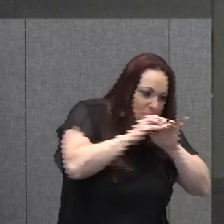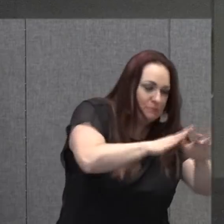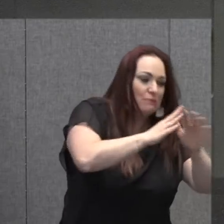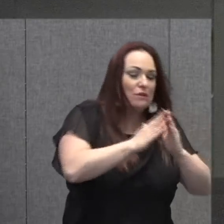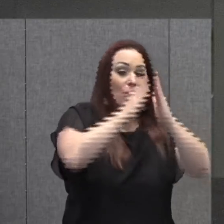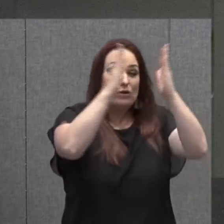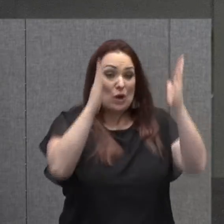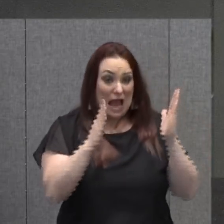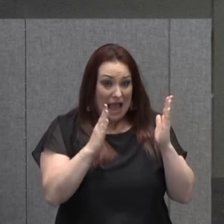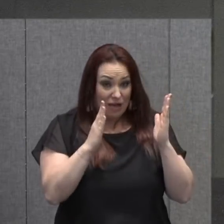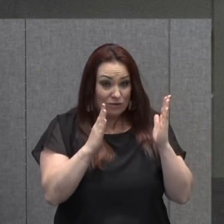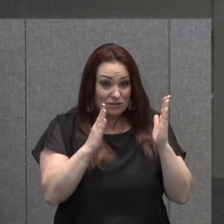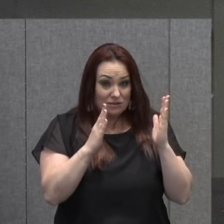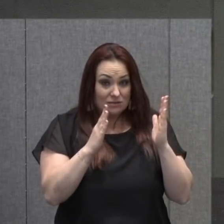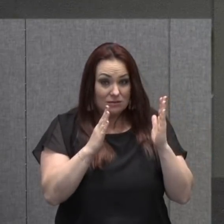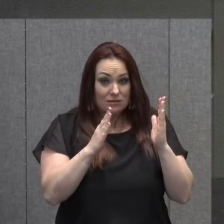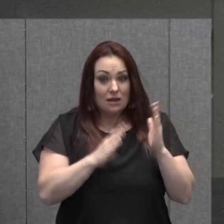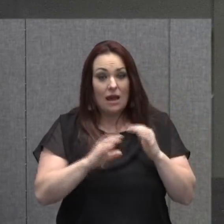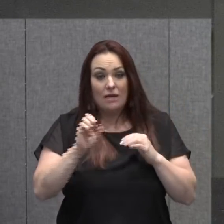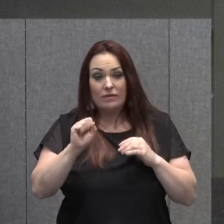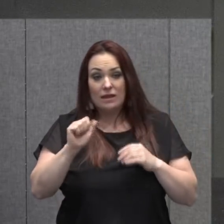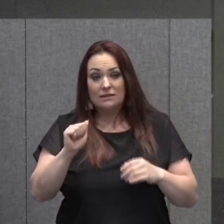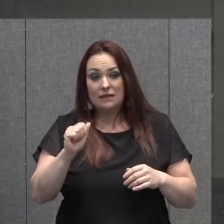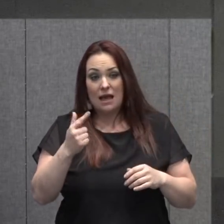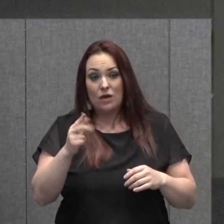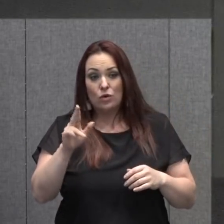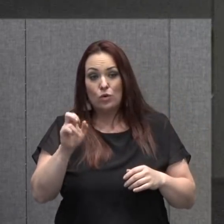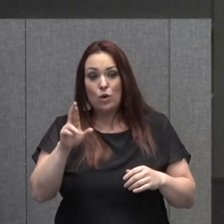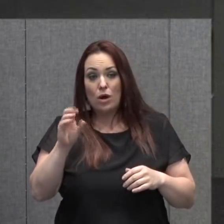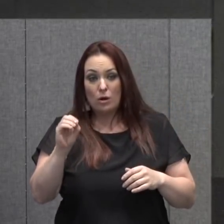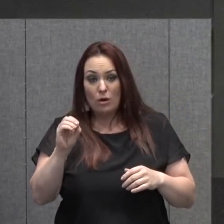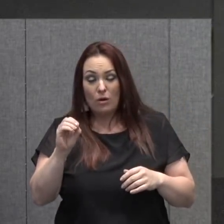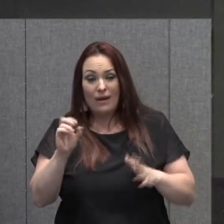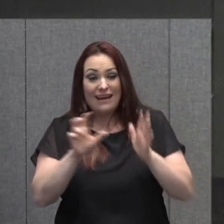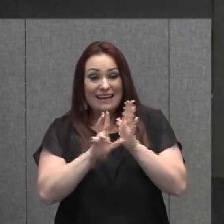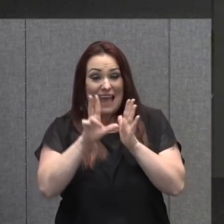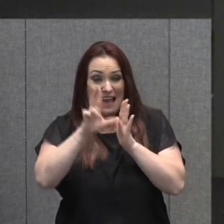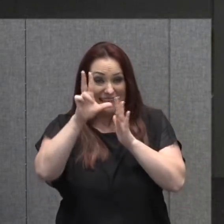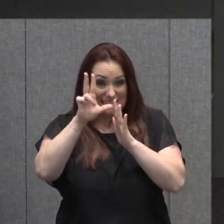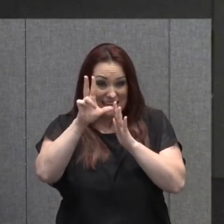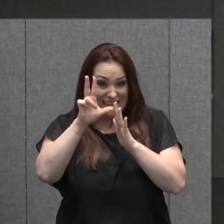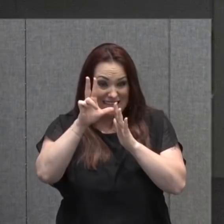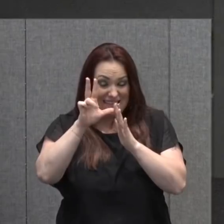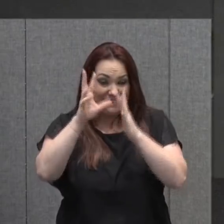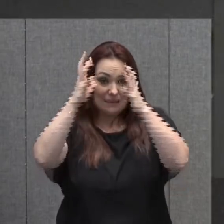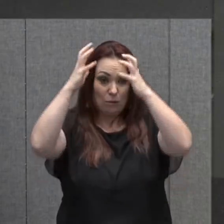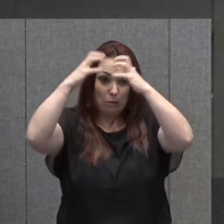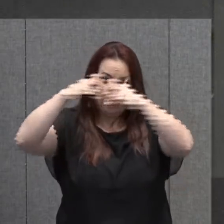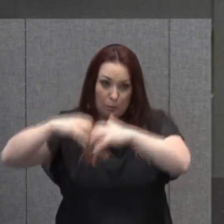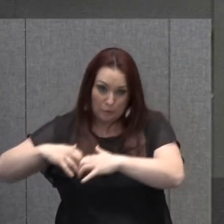puffed, and the saguaro cactus ribs came tumbling down.